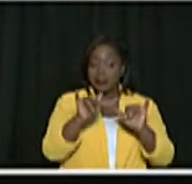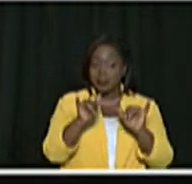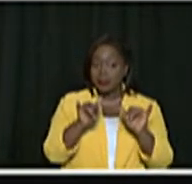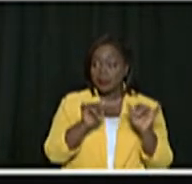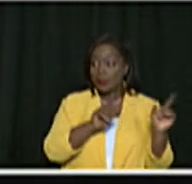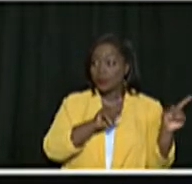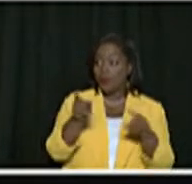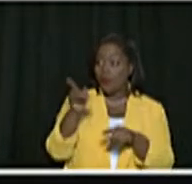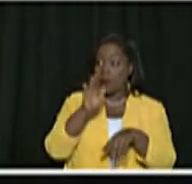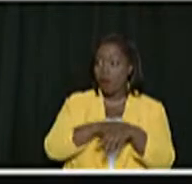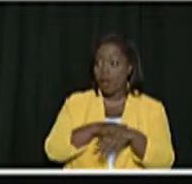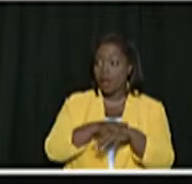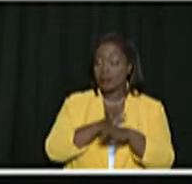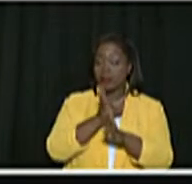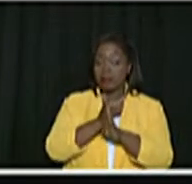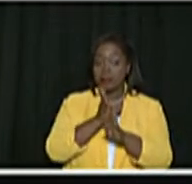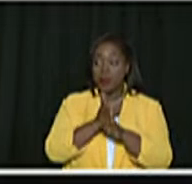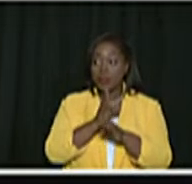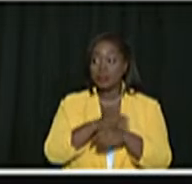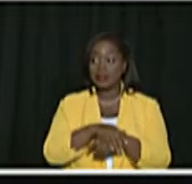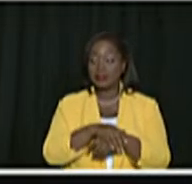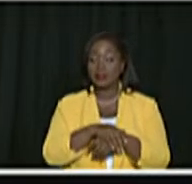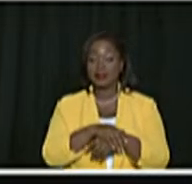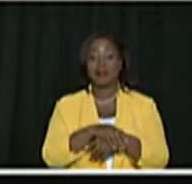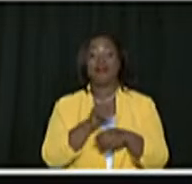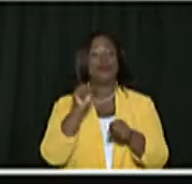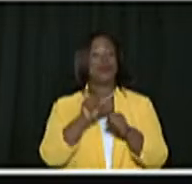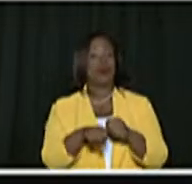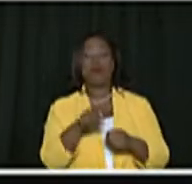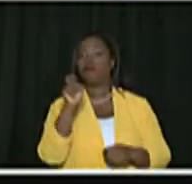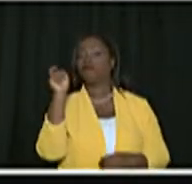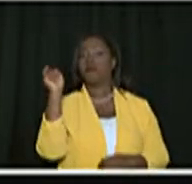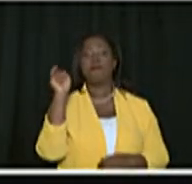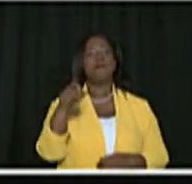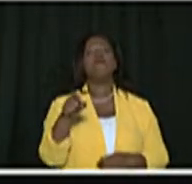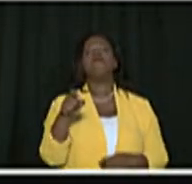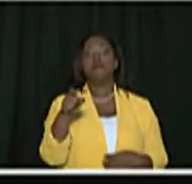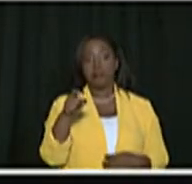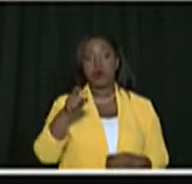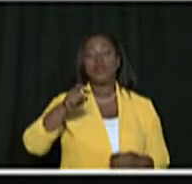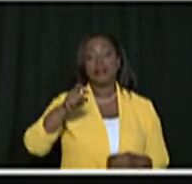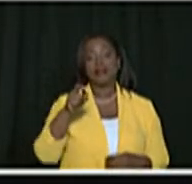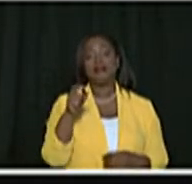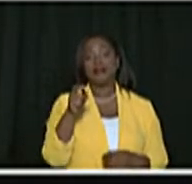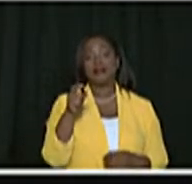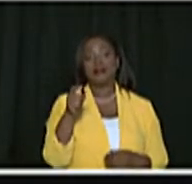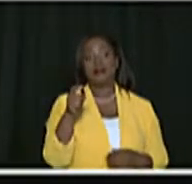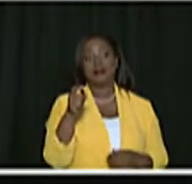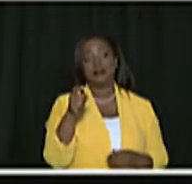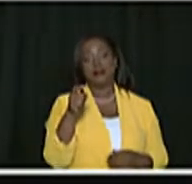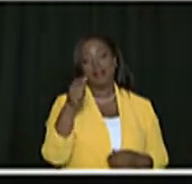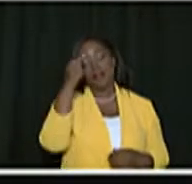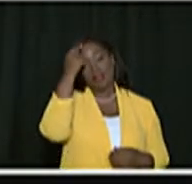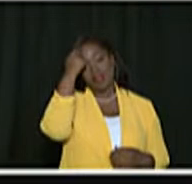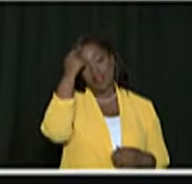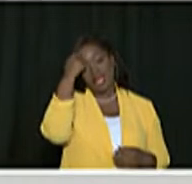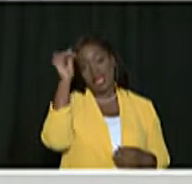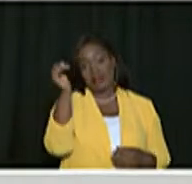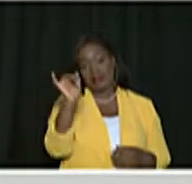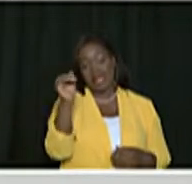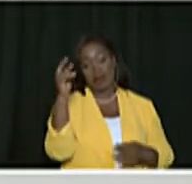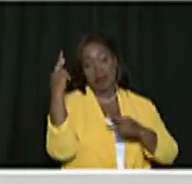taxi? Do we put them in a classroom? So certainly a responsible ministry, a responsible government, and we have proven by